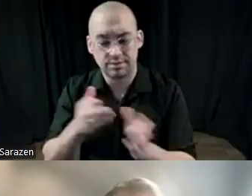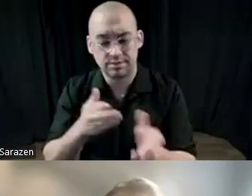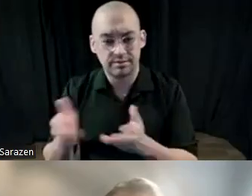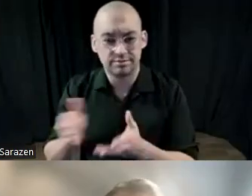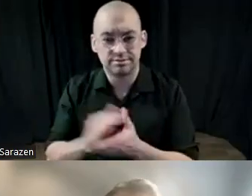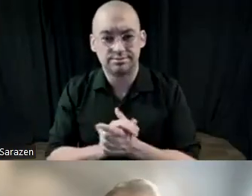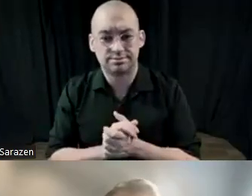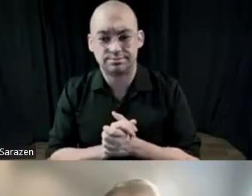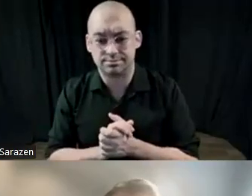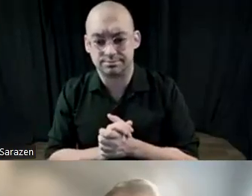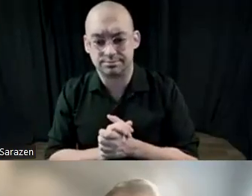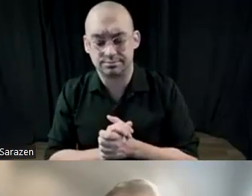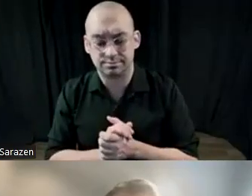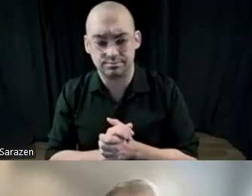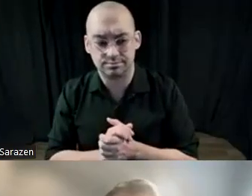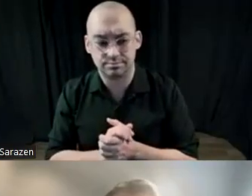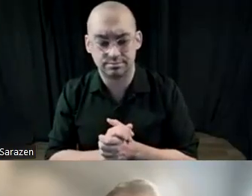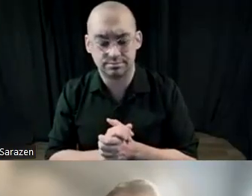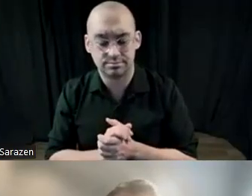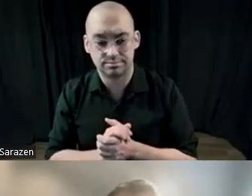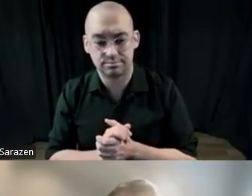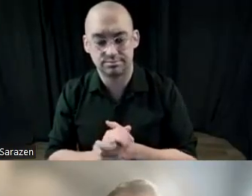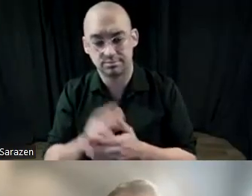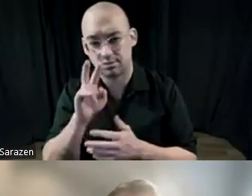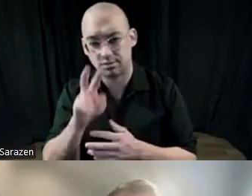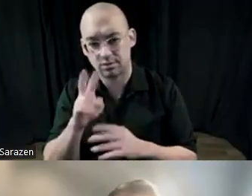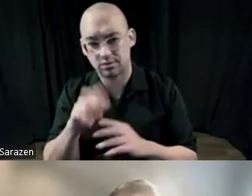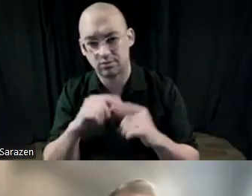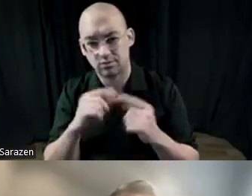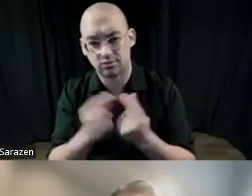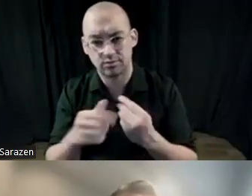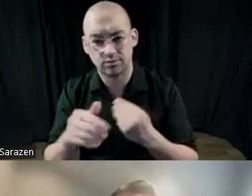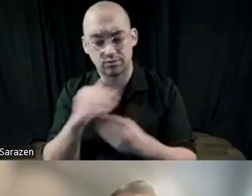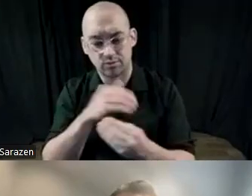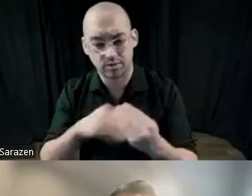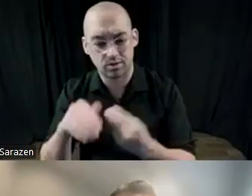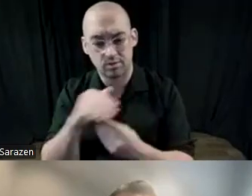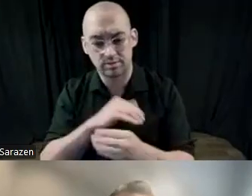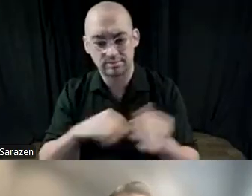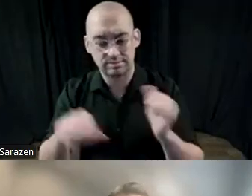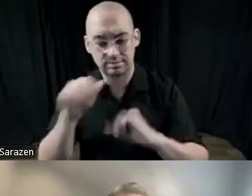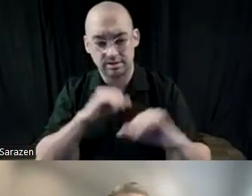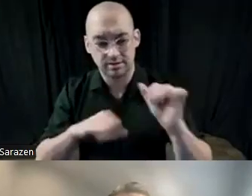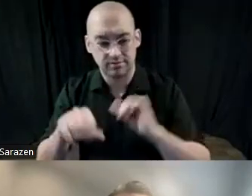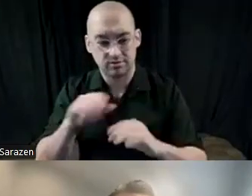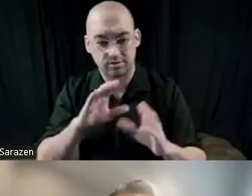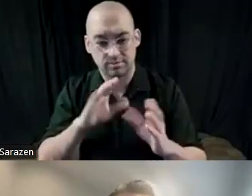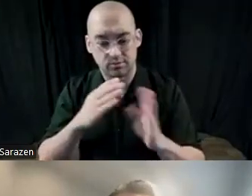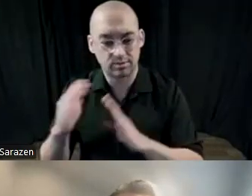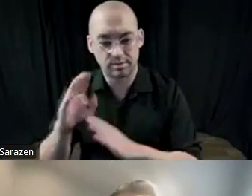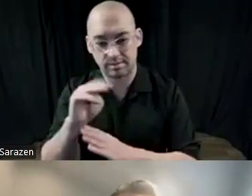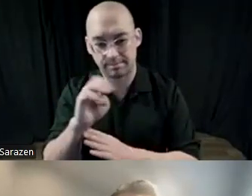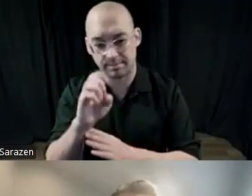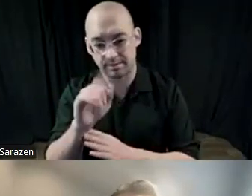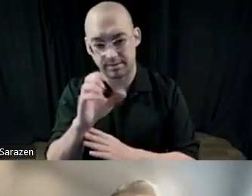are. But I know, looking at the group around different, the scientific community or Medicaid providers